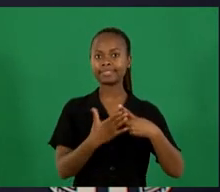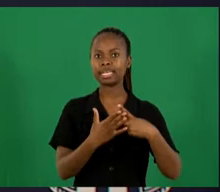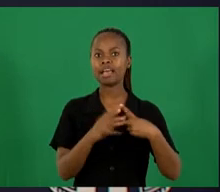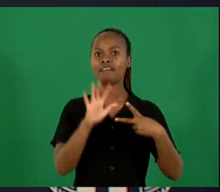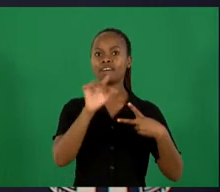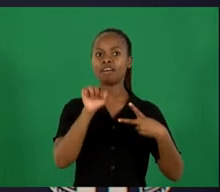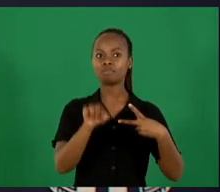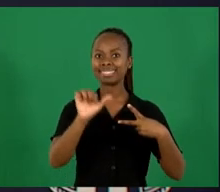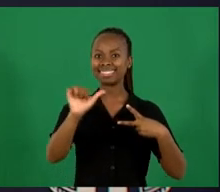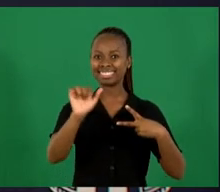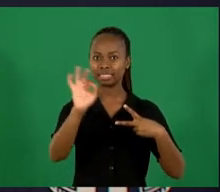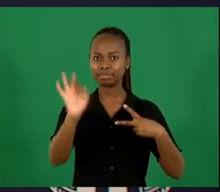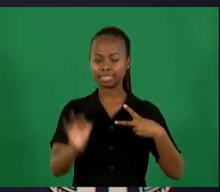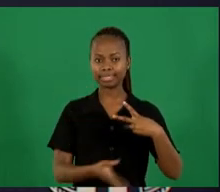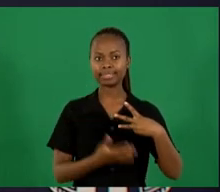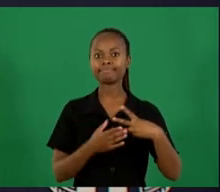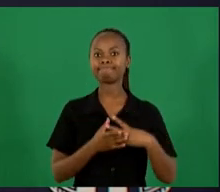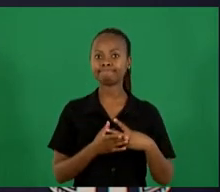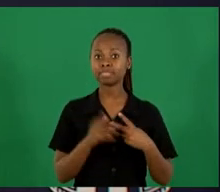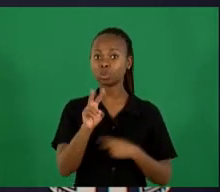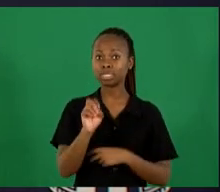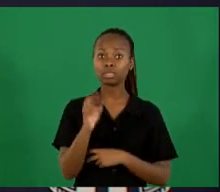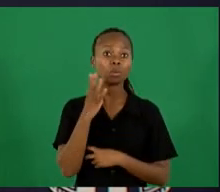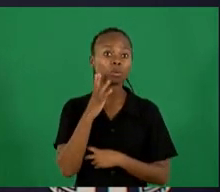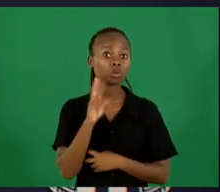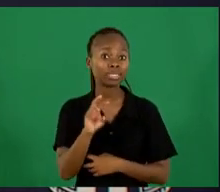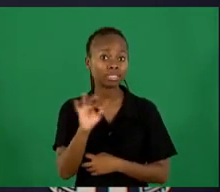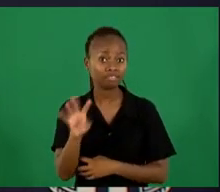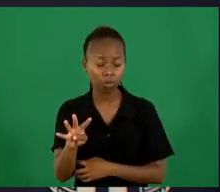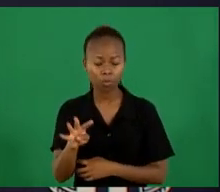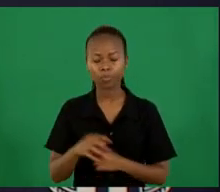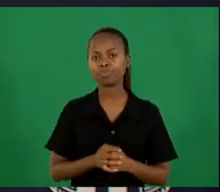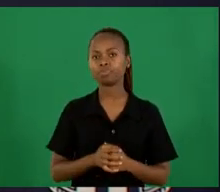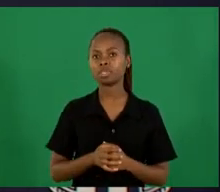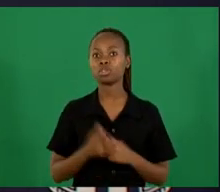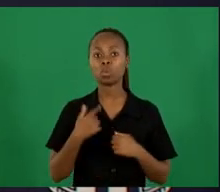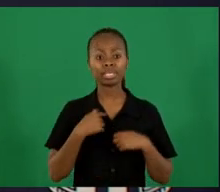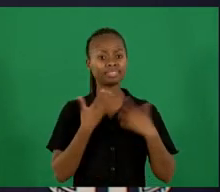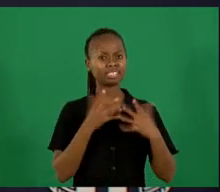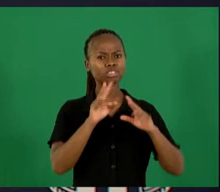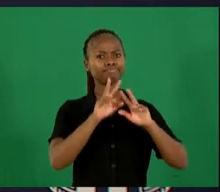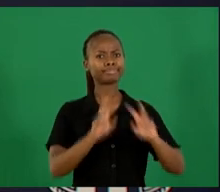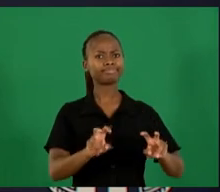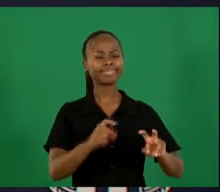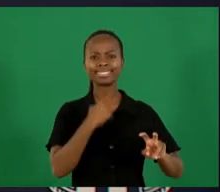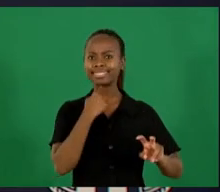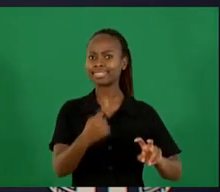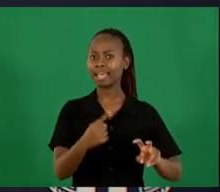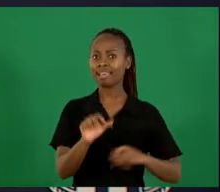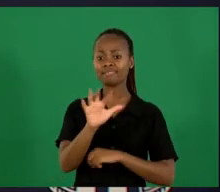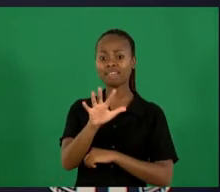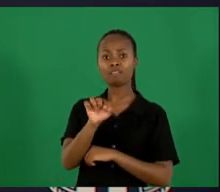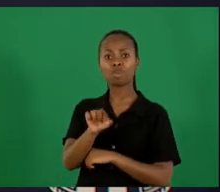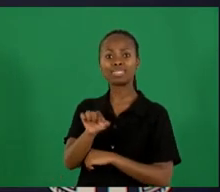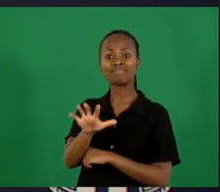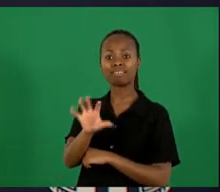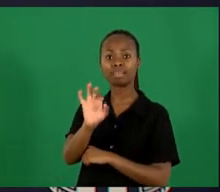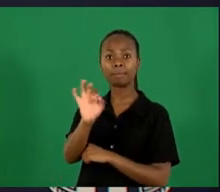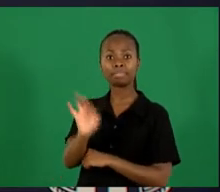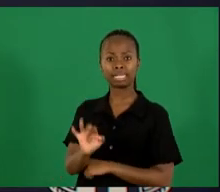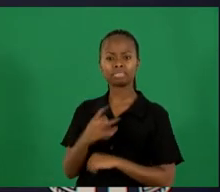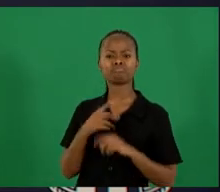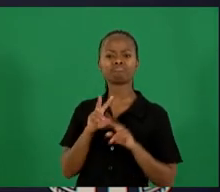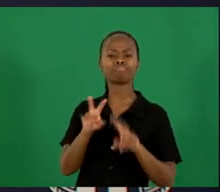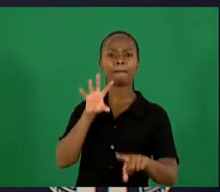Expectations for inflation in 2023, based on market surveys, sit at 5.5%.